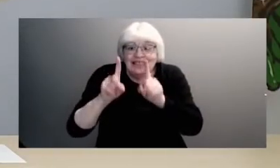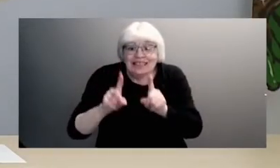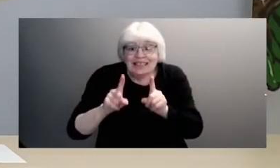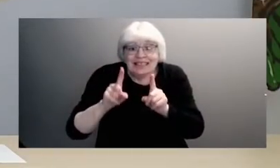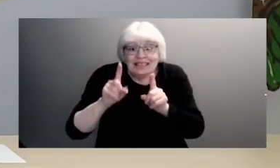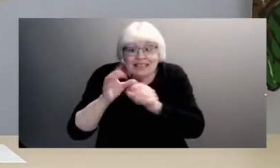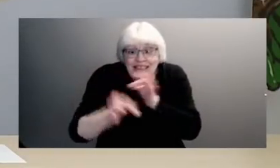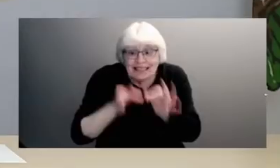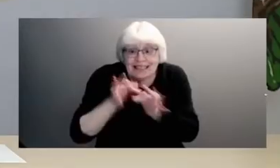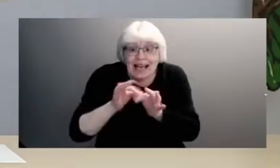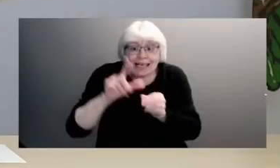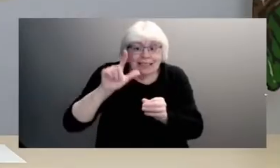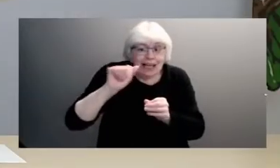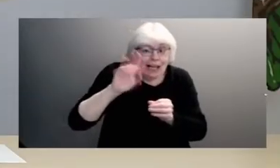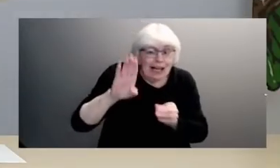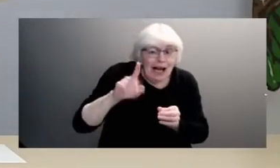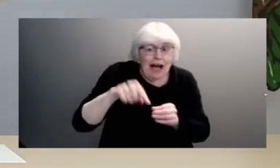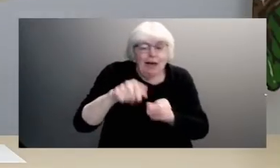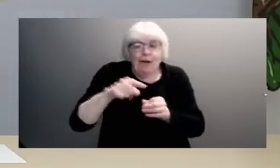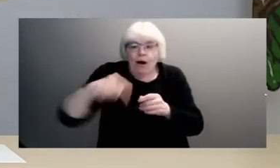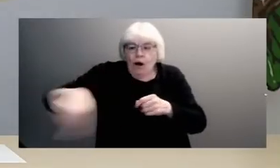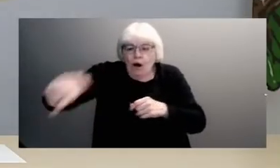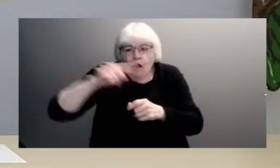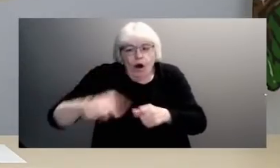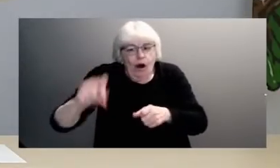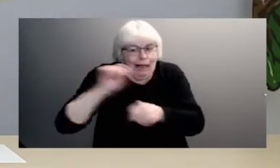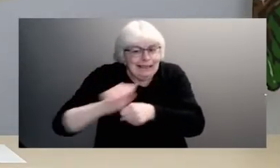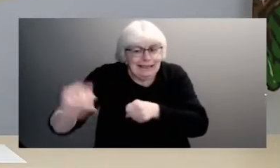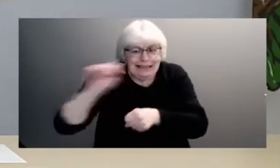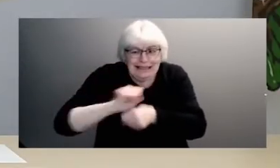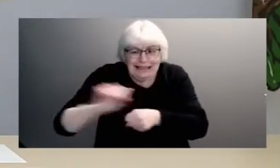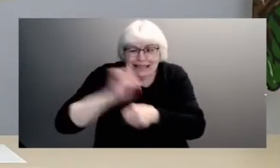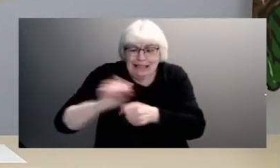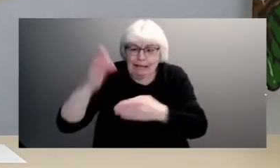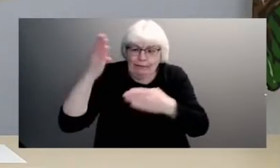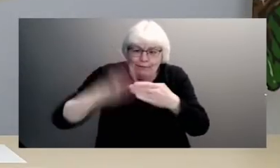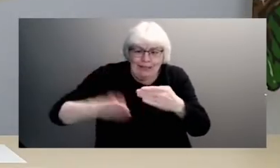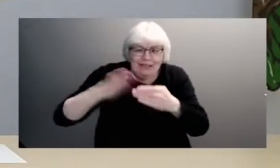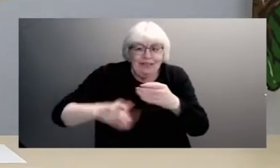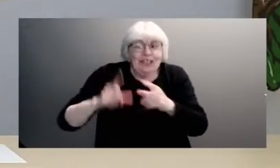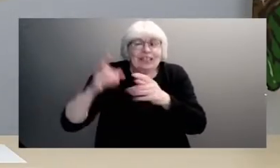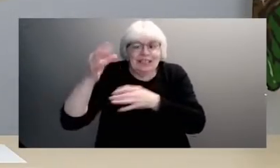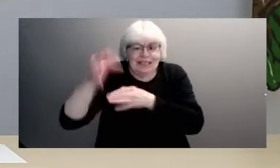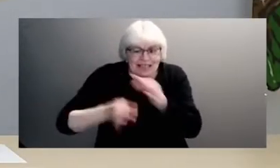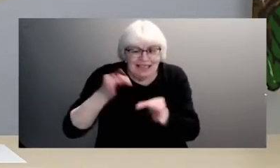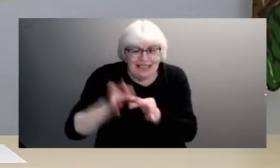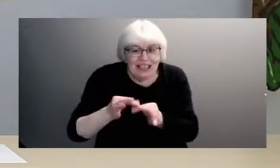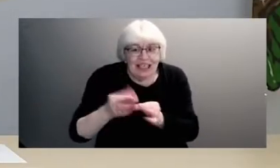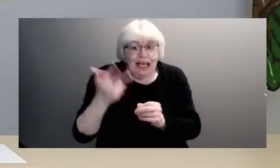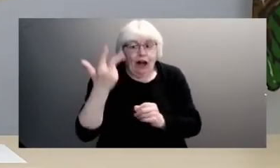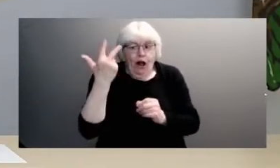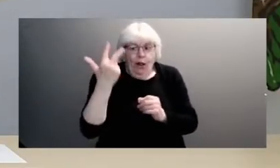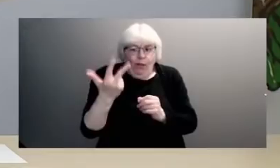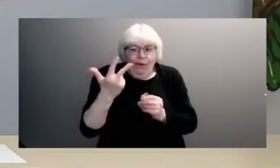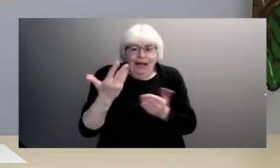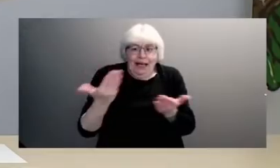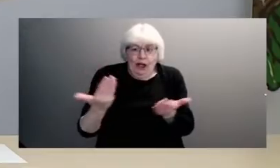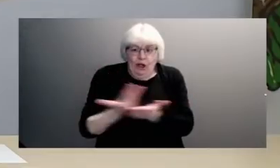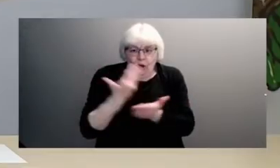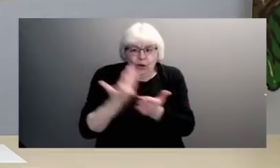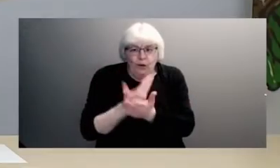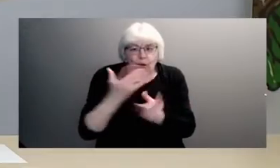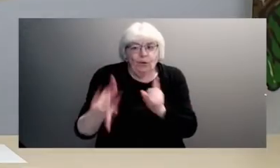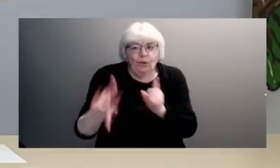testing. There are 3 new cases of COVID-19 to report in PEI today, bringing our total number of active cases